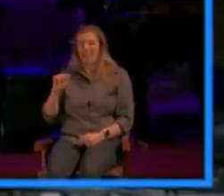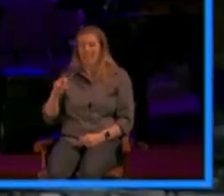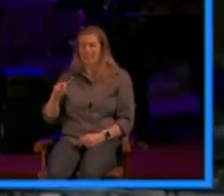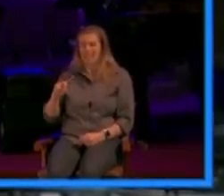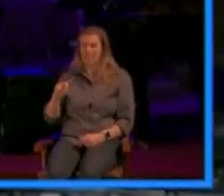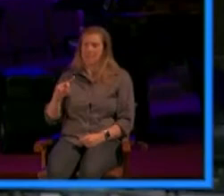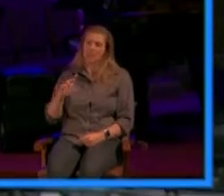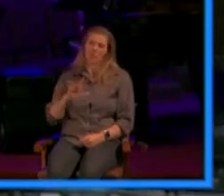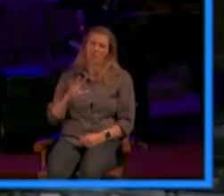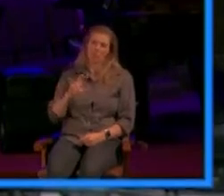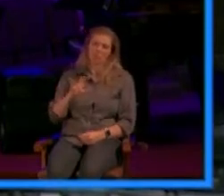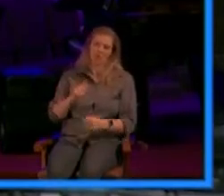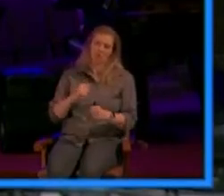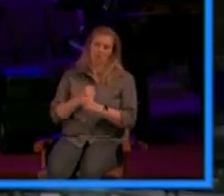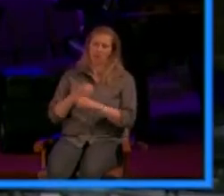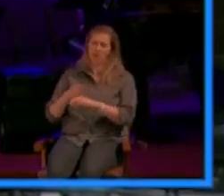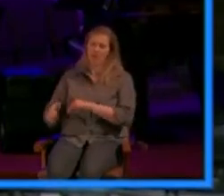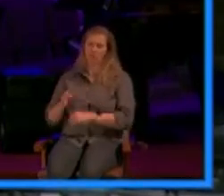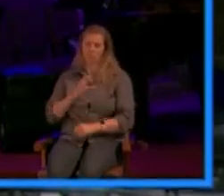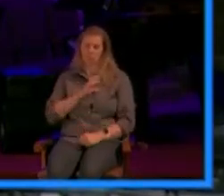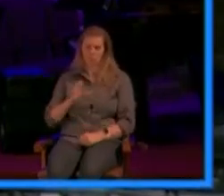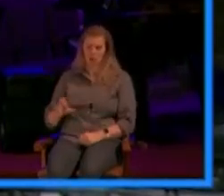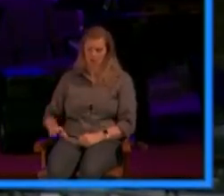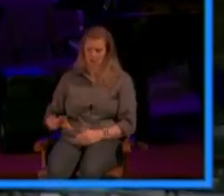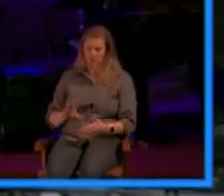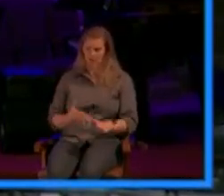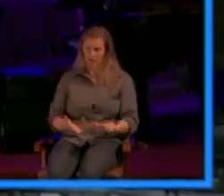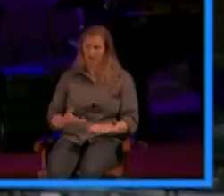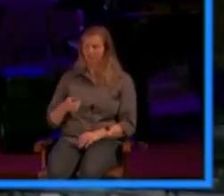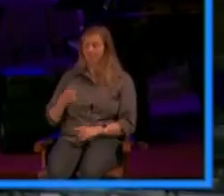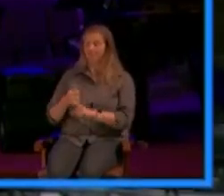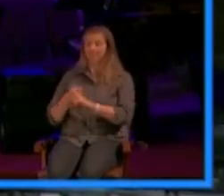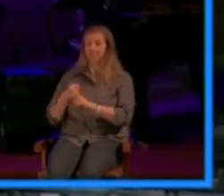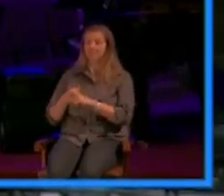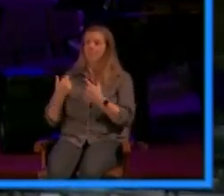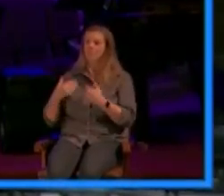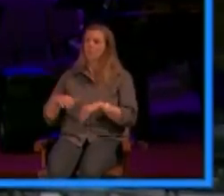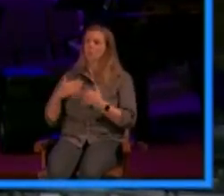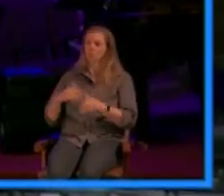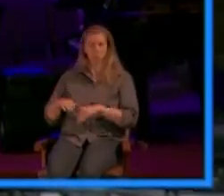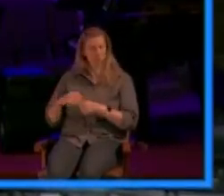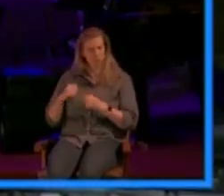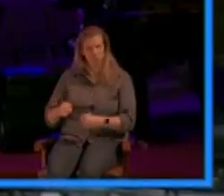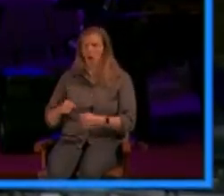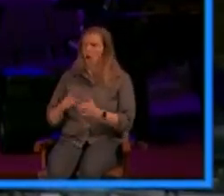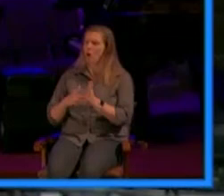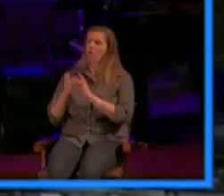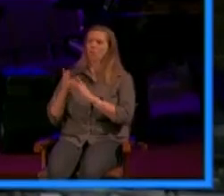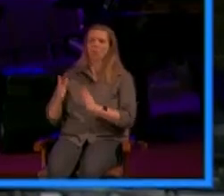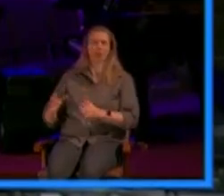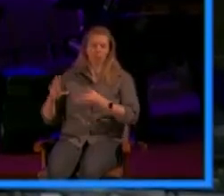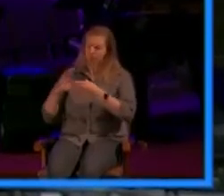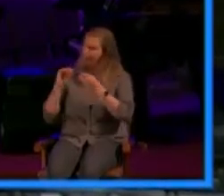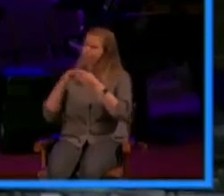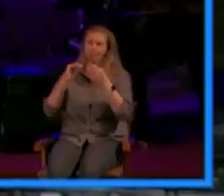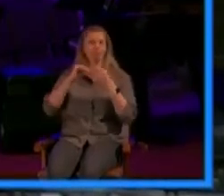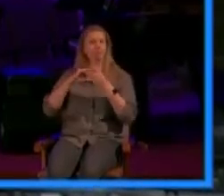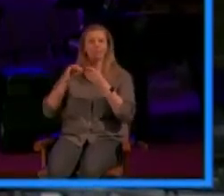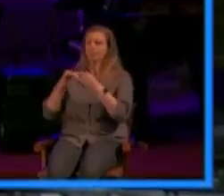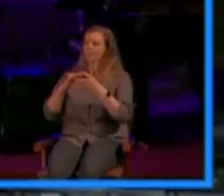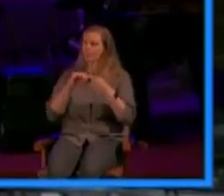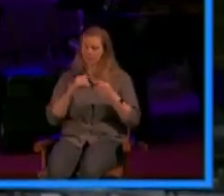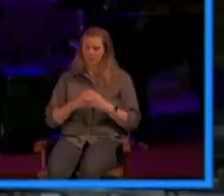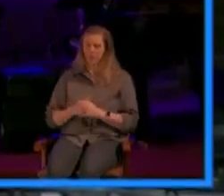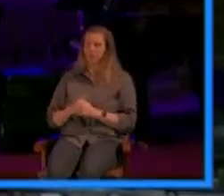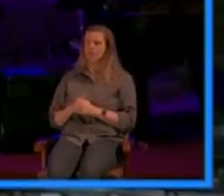And he was a very vocal Christian in his day and age. As a matter of fact, there was a